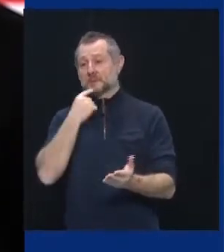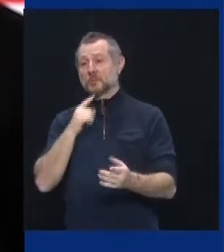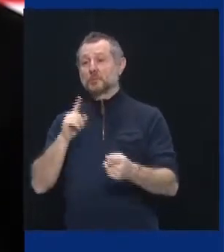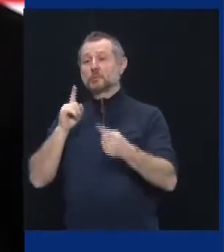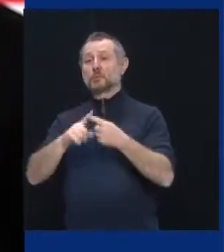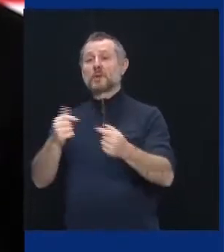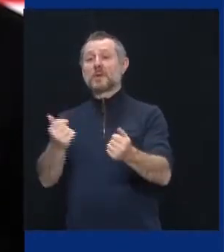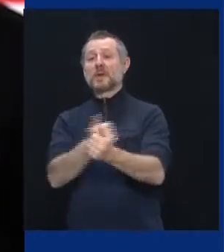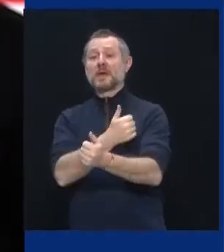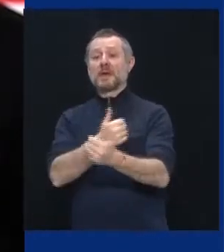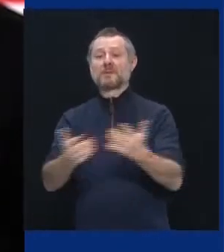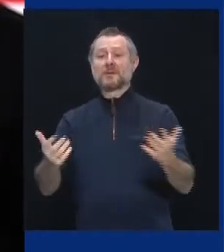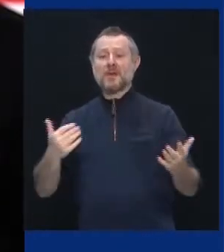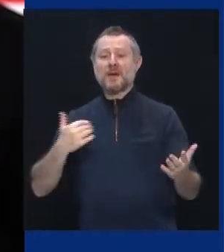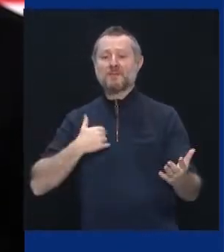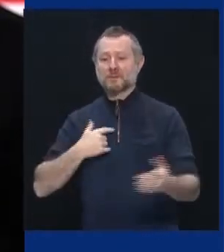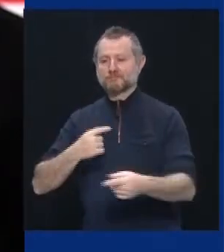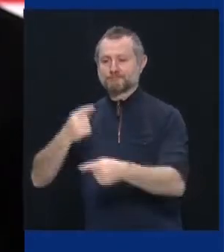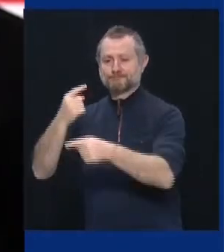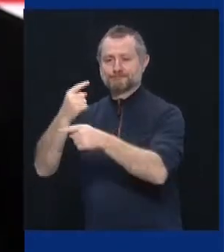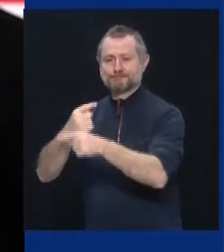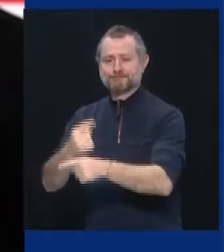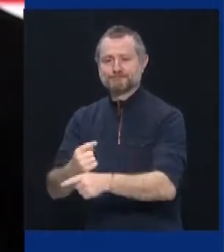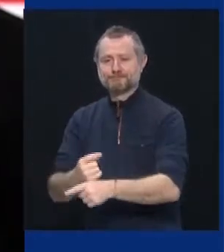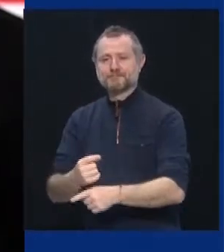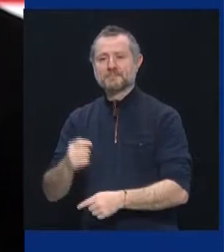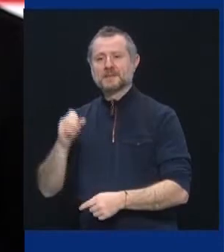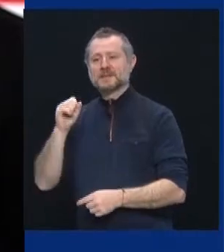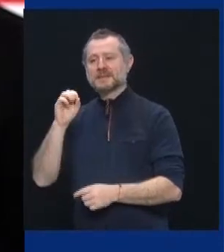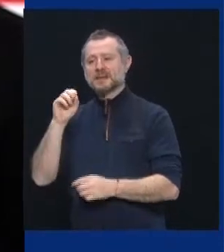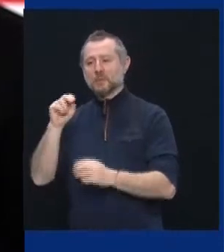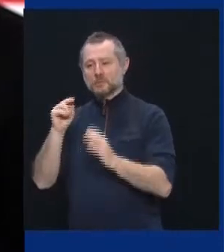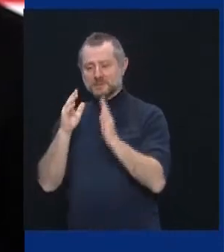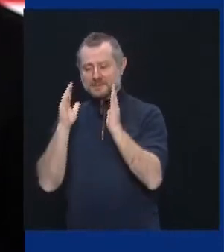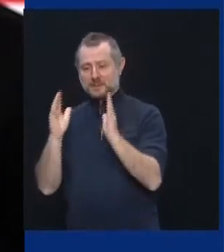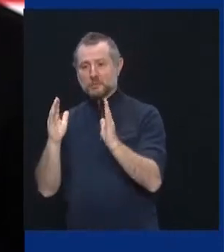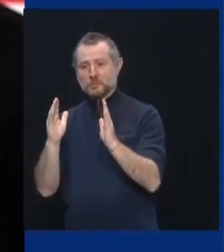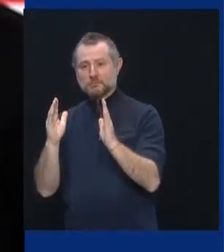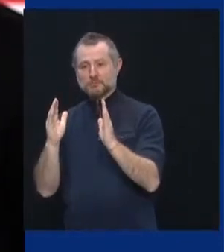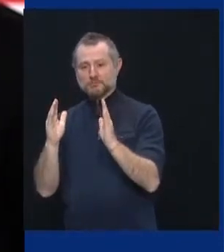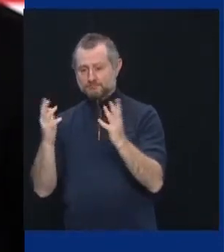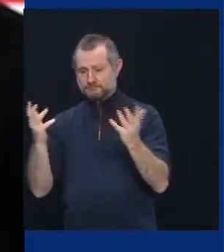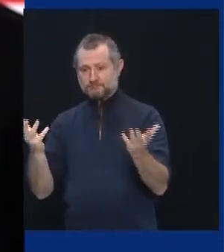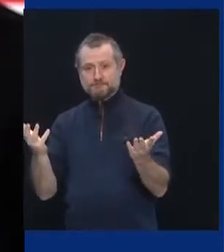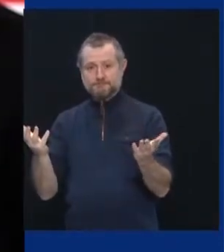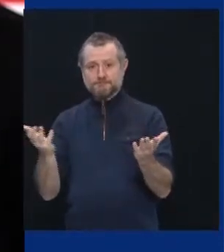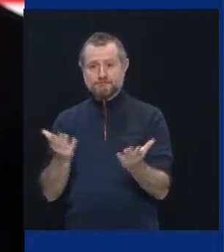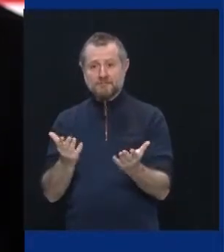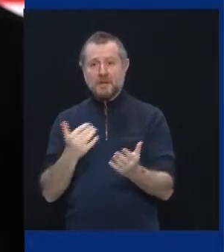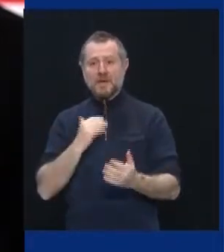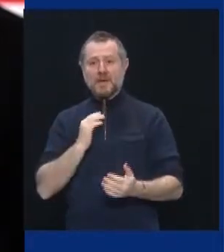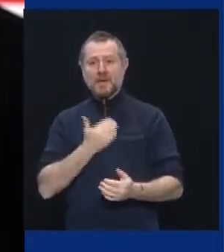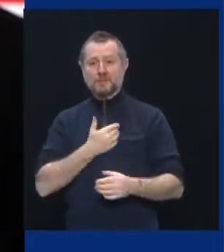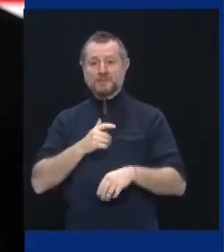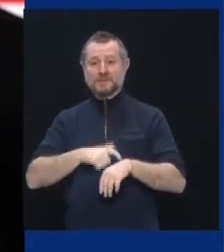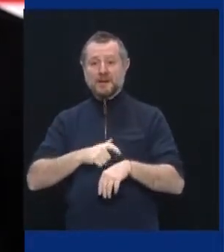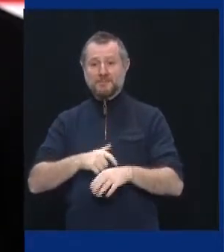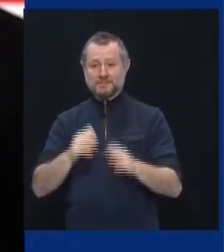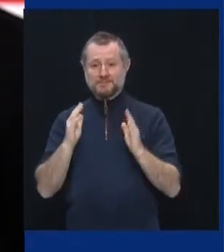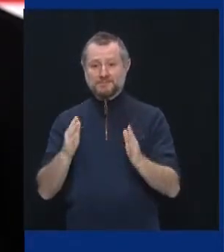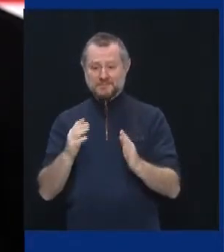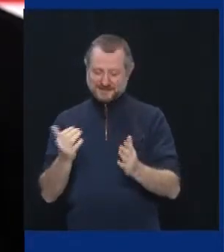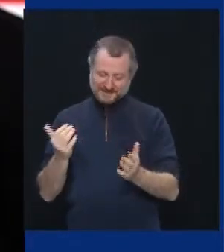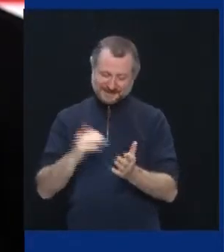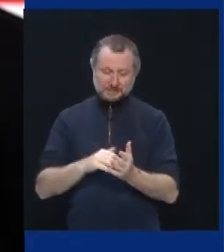season. This is the season, my friends, to rebuild. We have the vaccine. It's